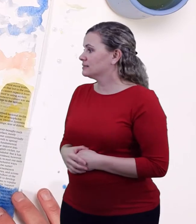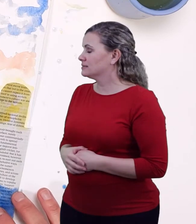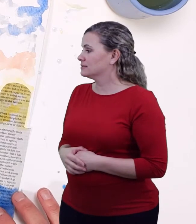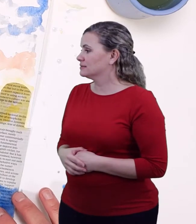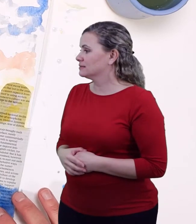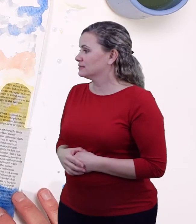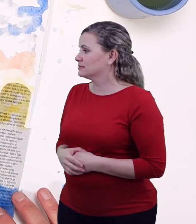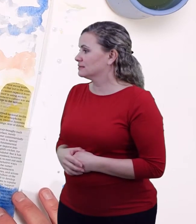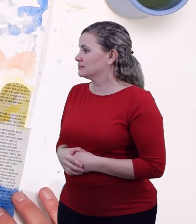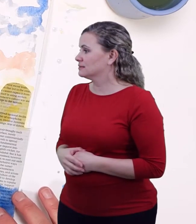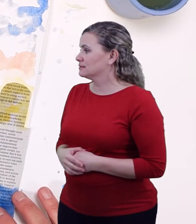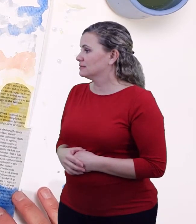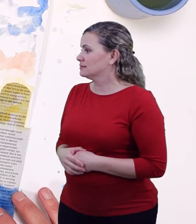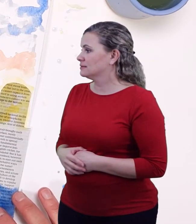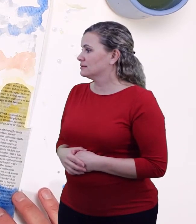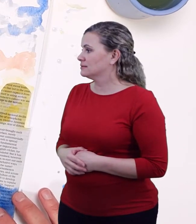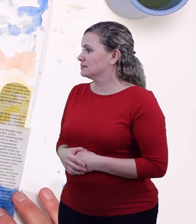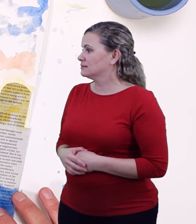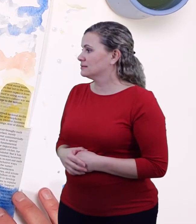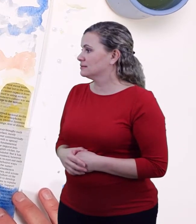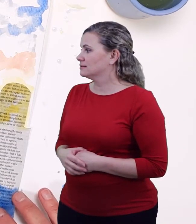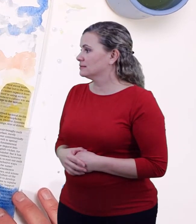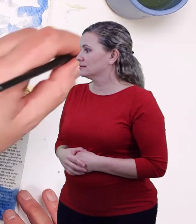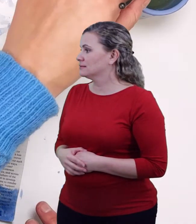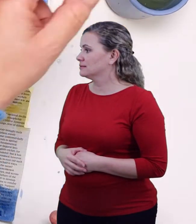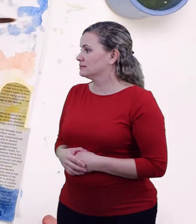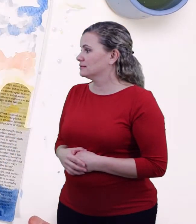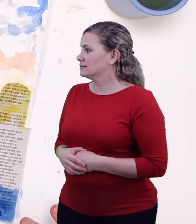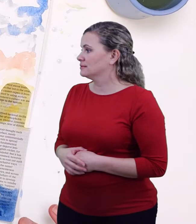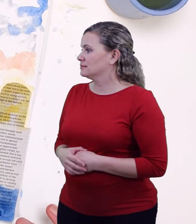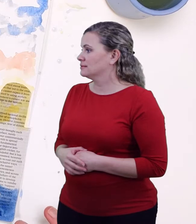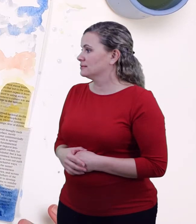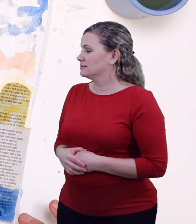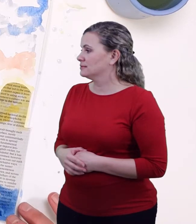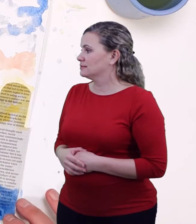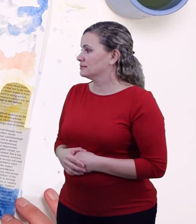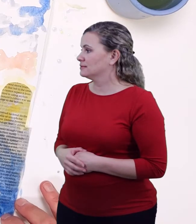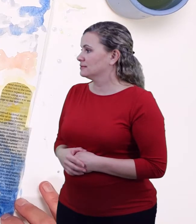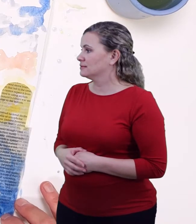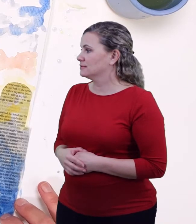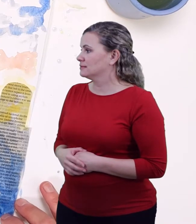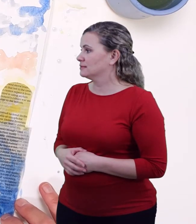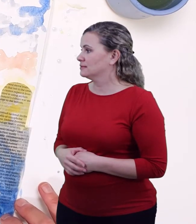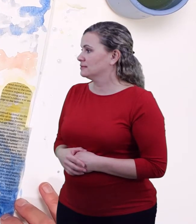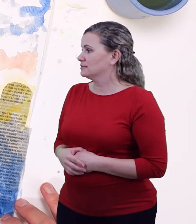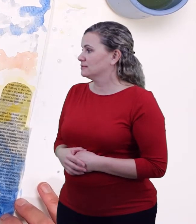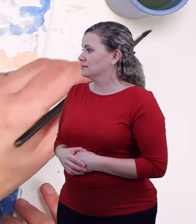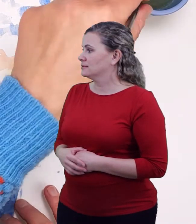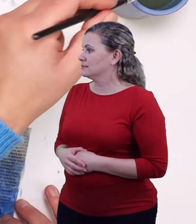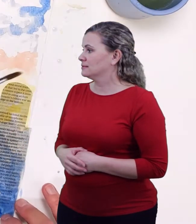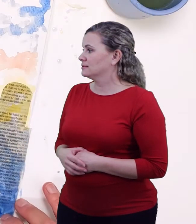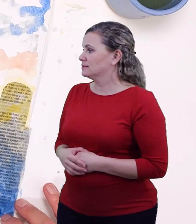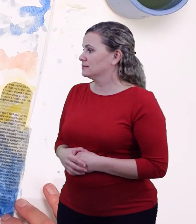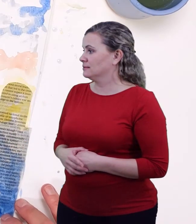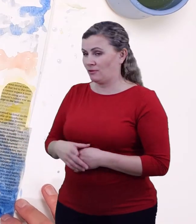Gradually paint the blue up the newspaper buildings, adding a little less paint and a little more water until your blues meet the painted